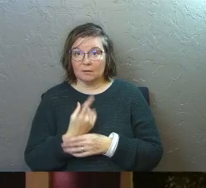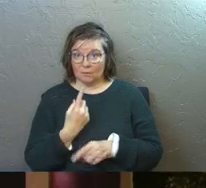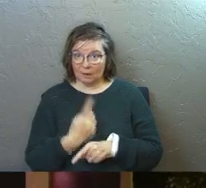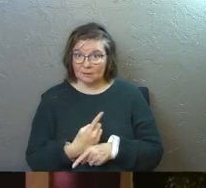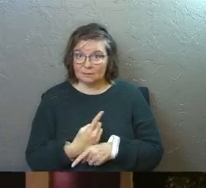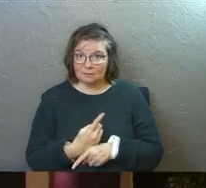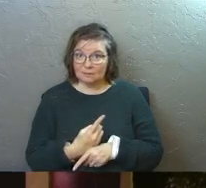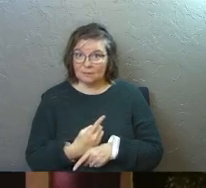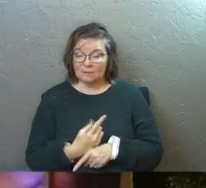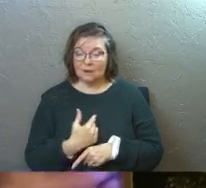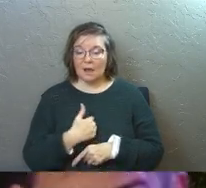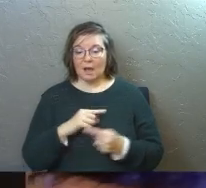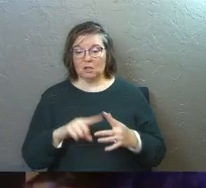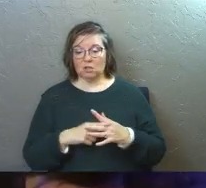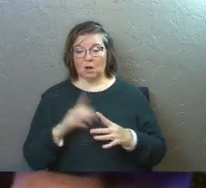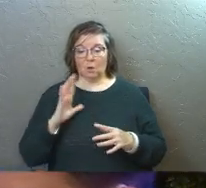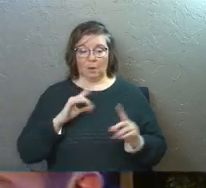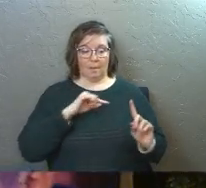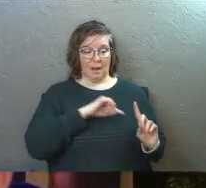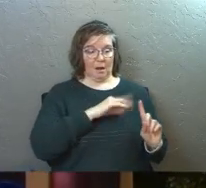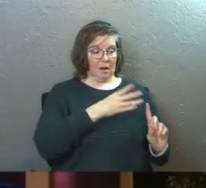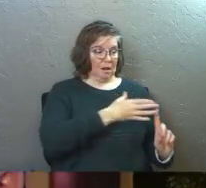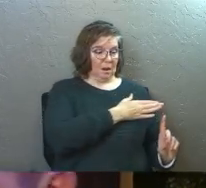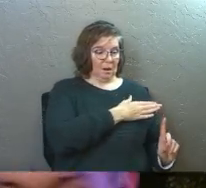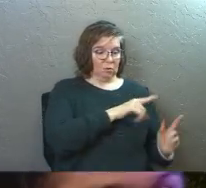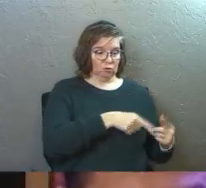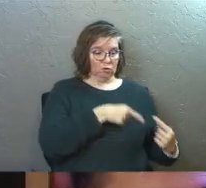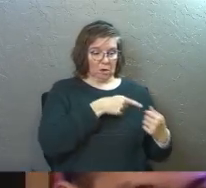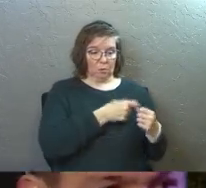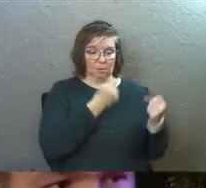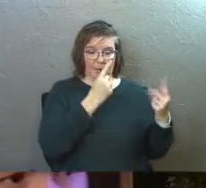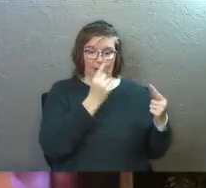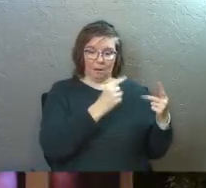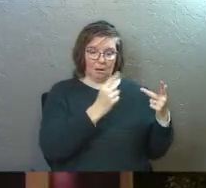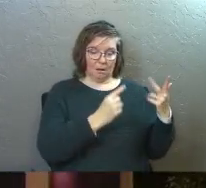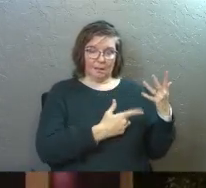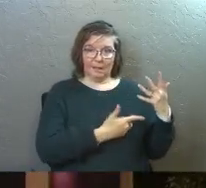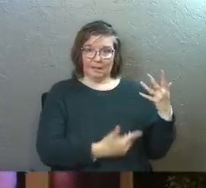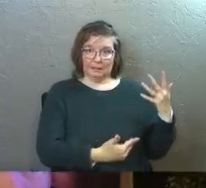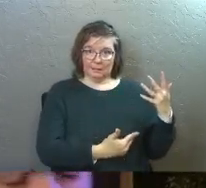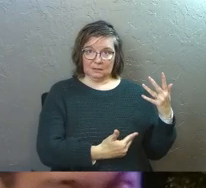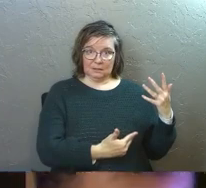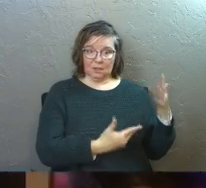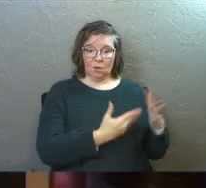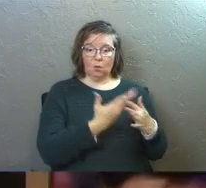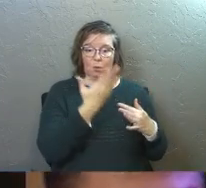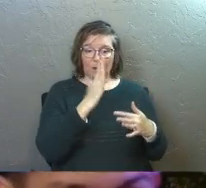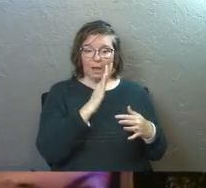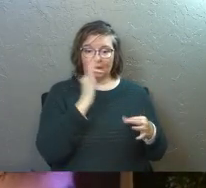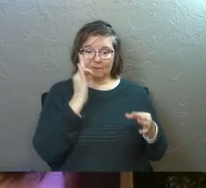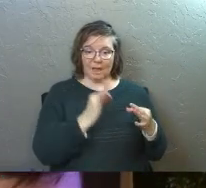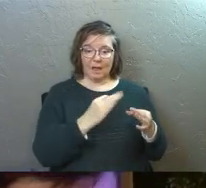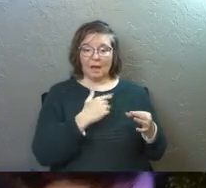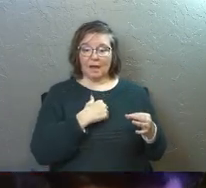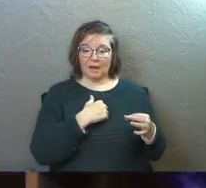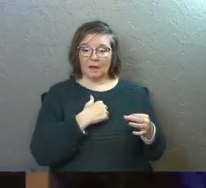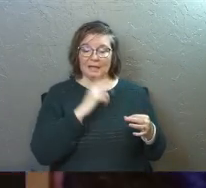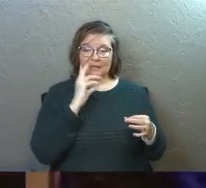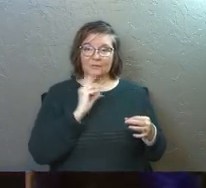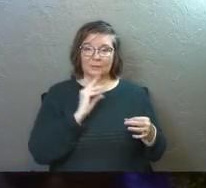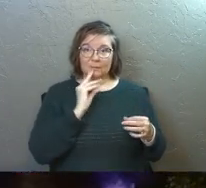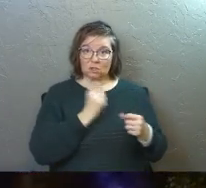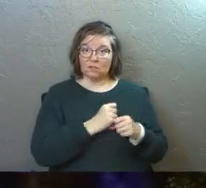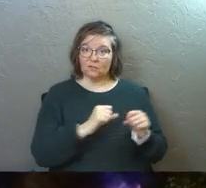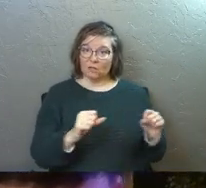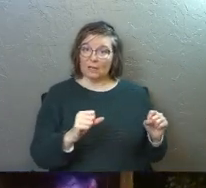right? I started way back here as somebody who struggled with a ton of things, right? And through God's faithfulness, I've